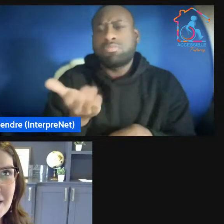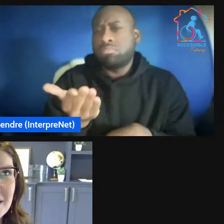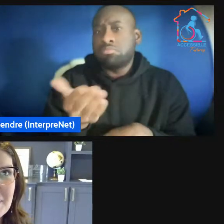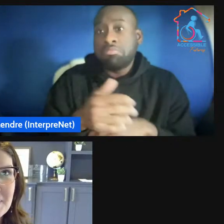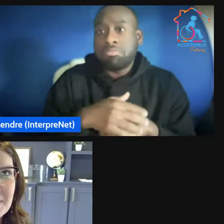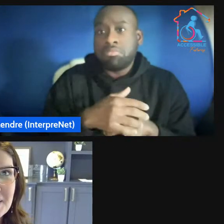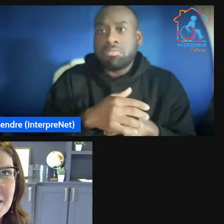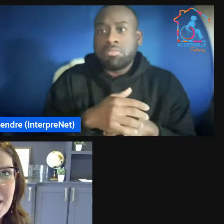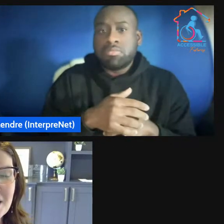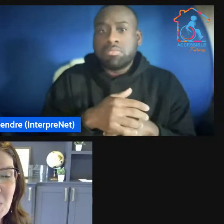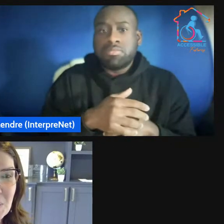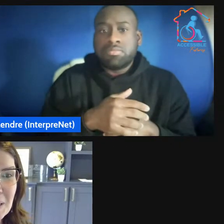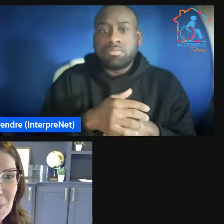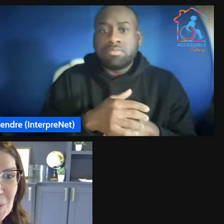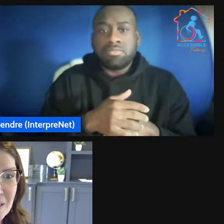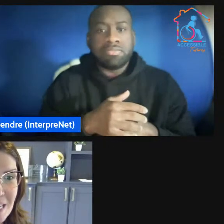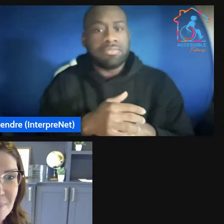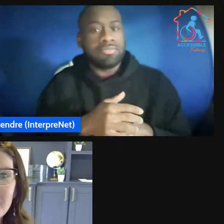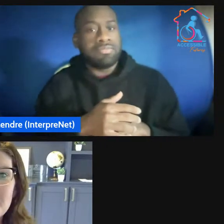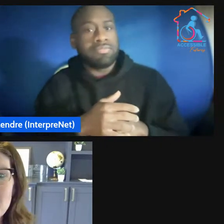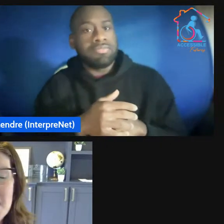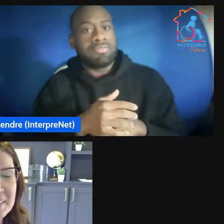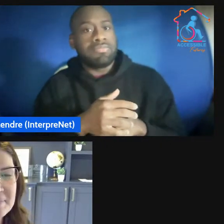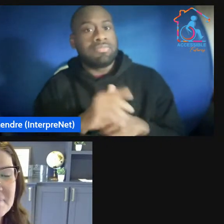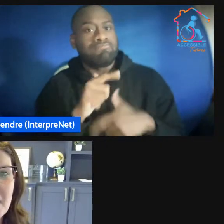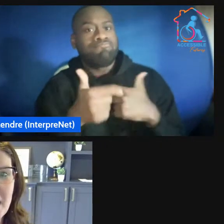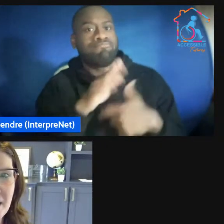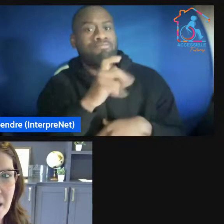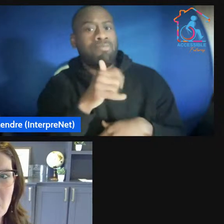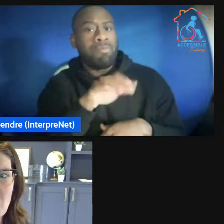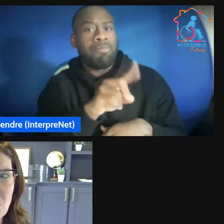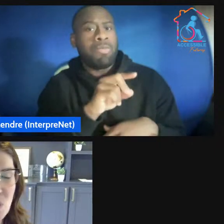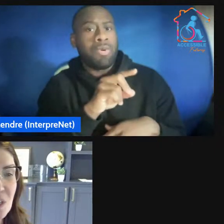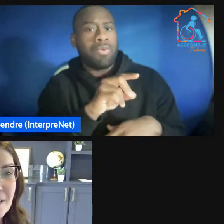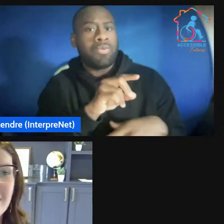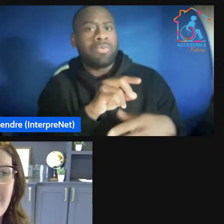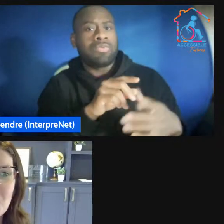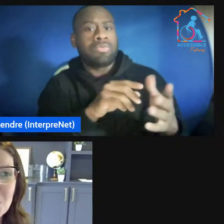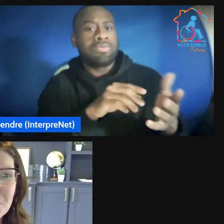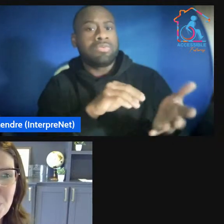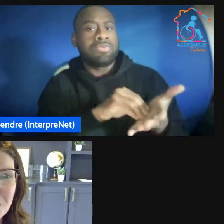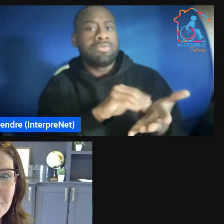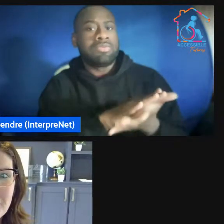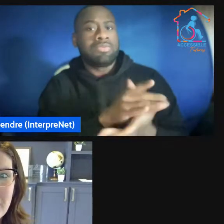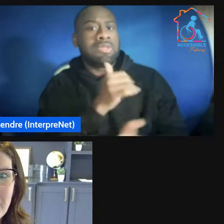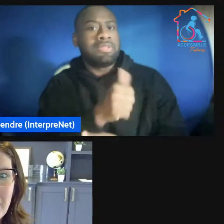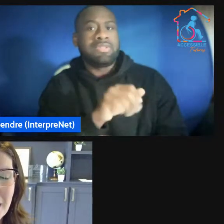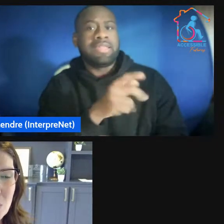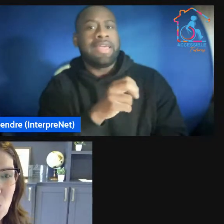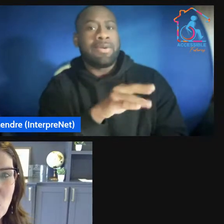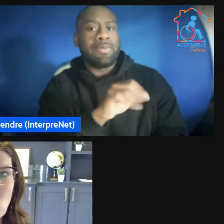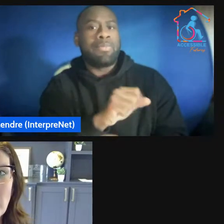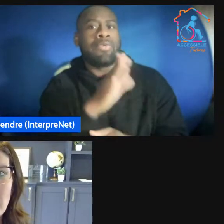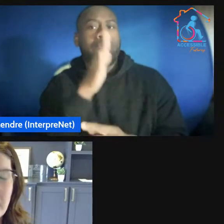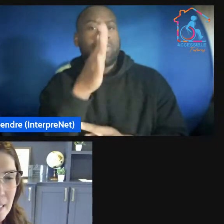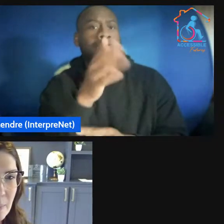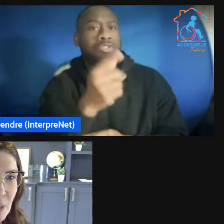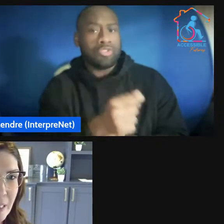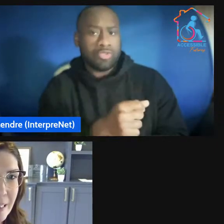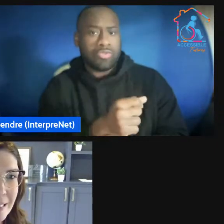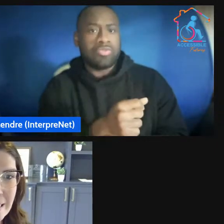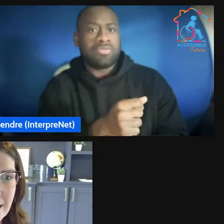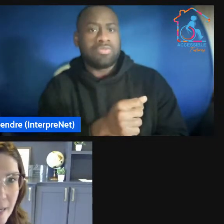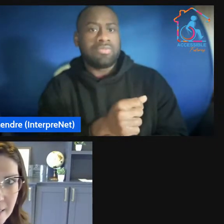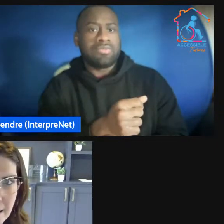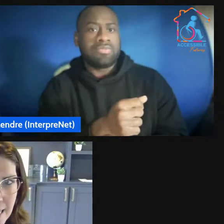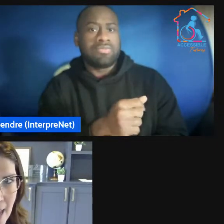Yeah, it's a really bold statement, but an accessible future is an equitable future. It's one where